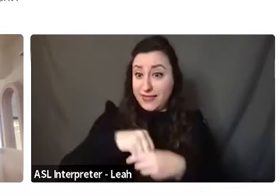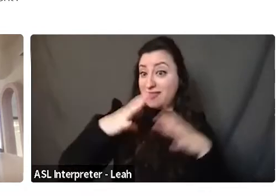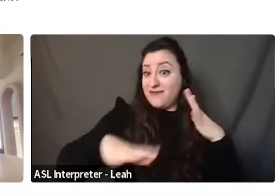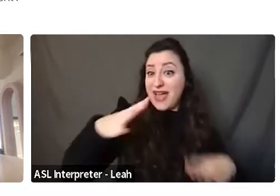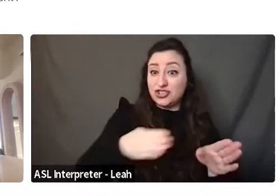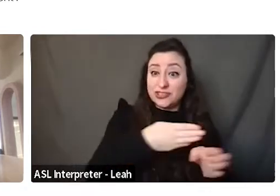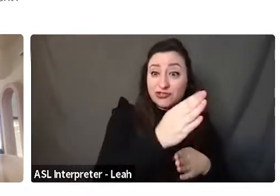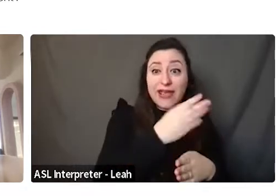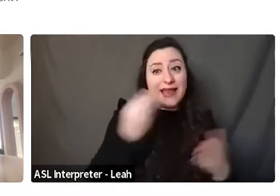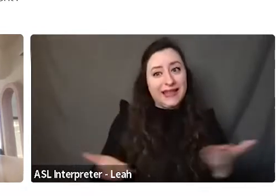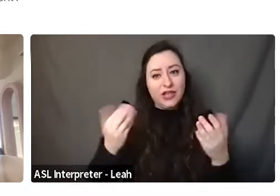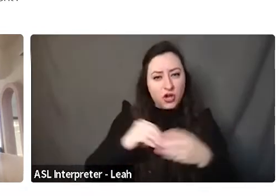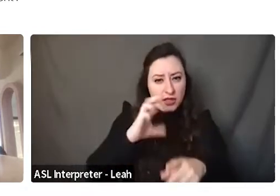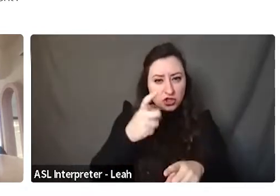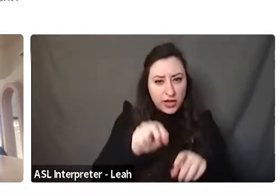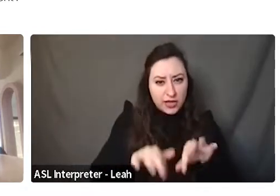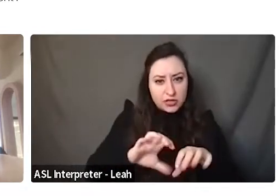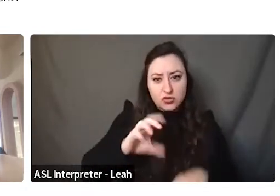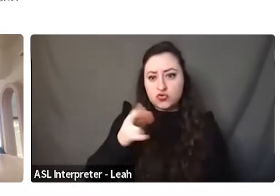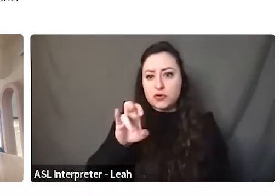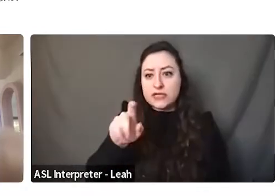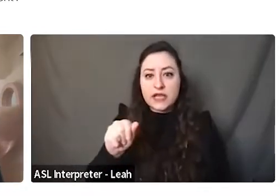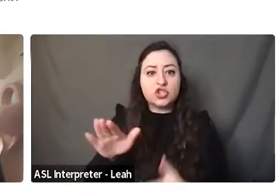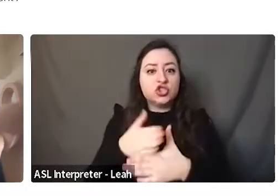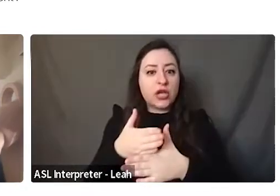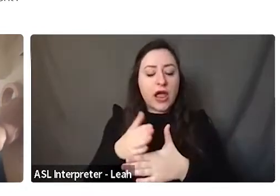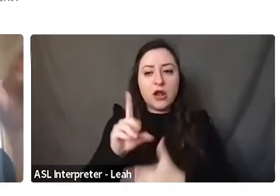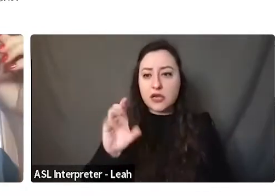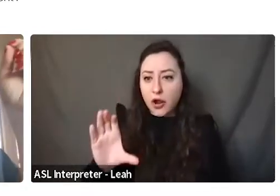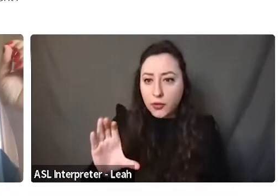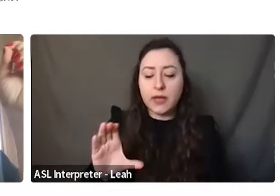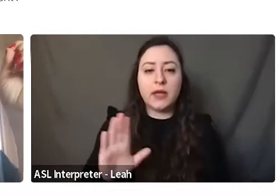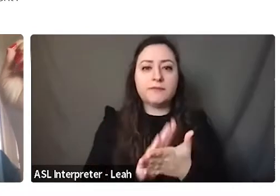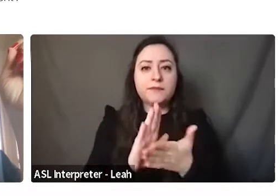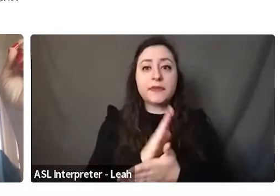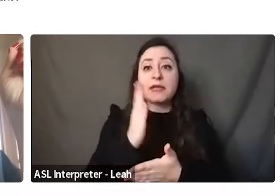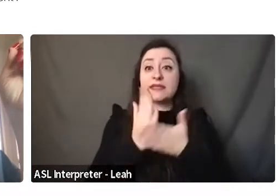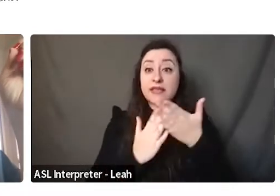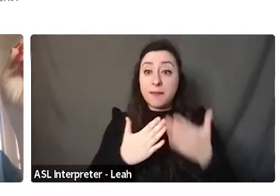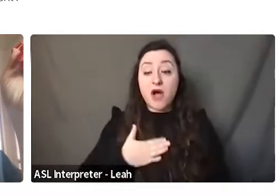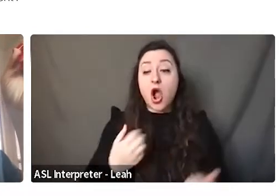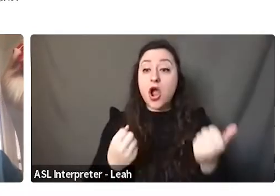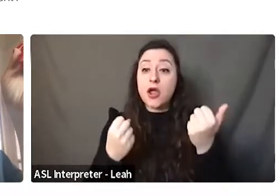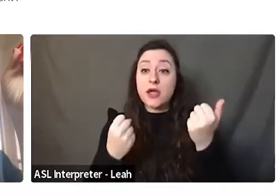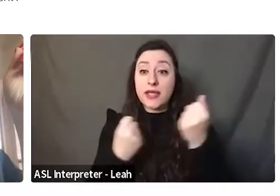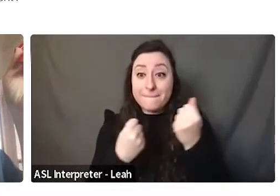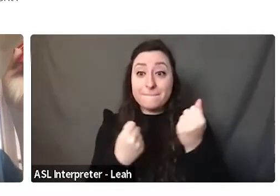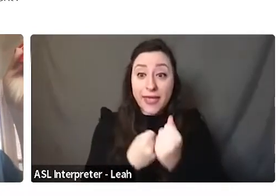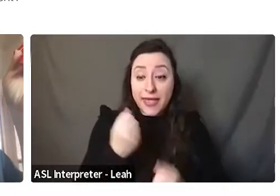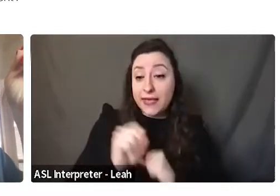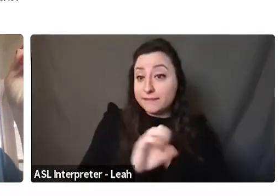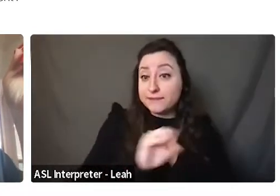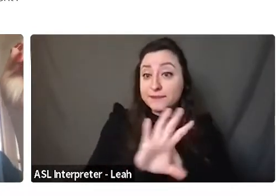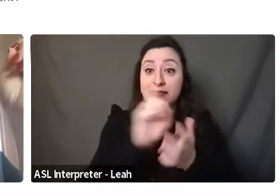There's also here in the chat, Krista has shared a document of some of our campaign designs that we've produced for by the